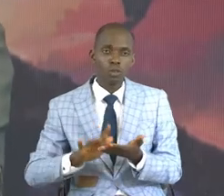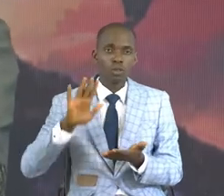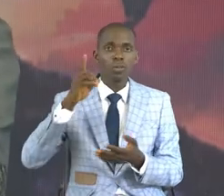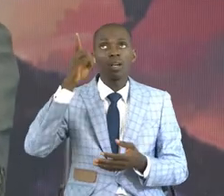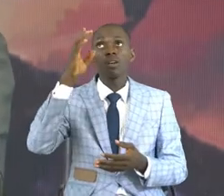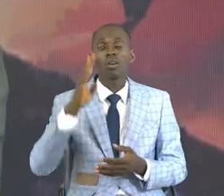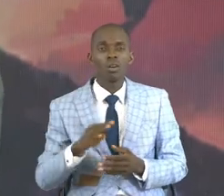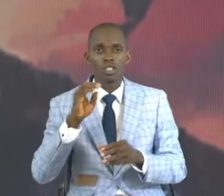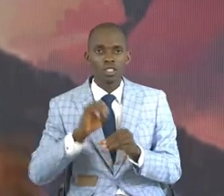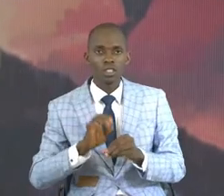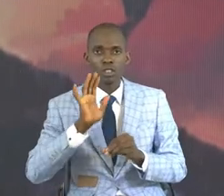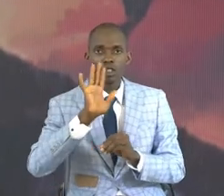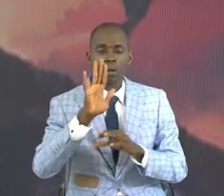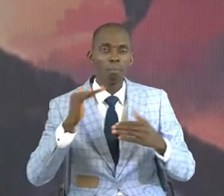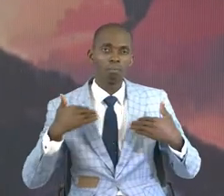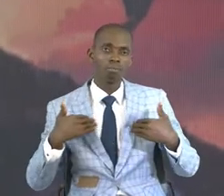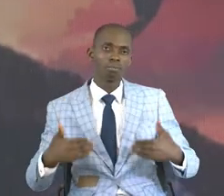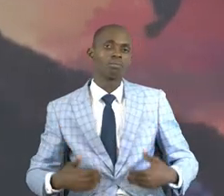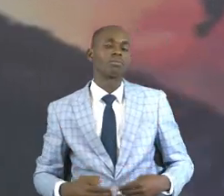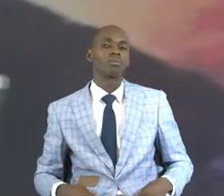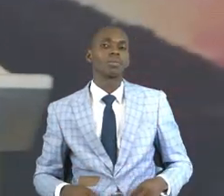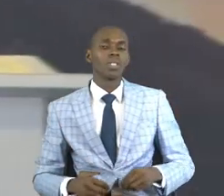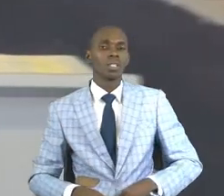your body. Let me ask you,